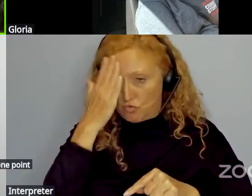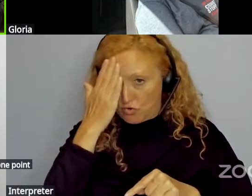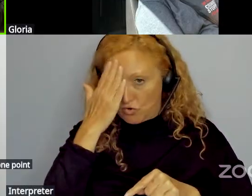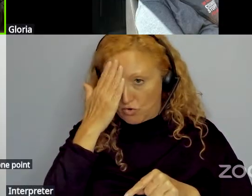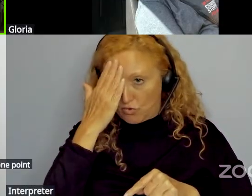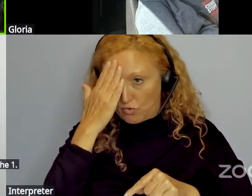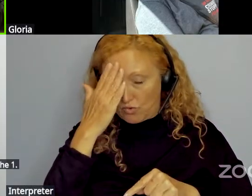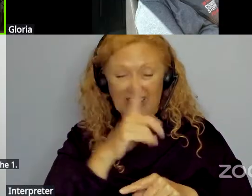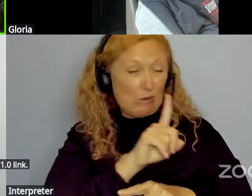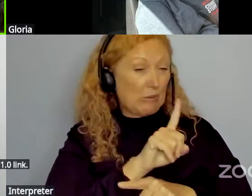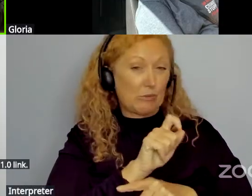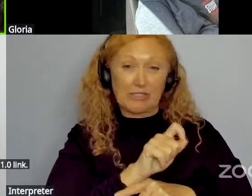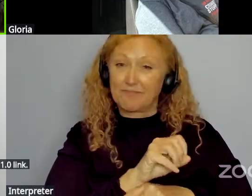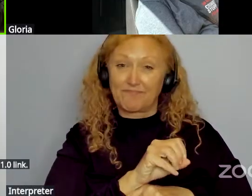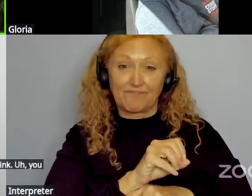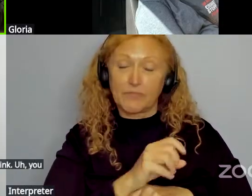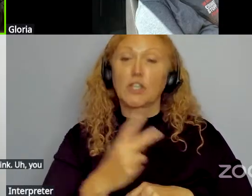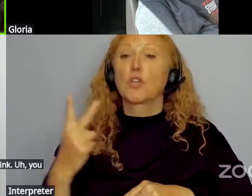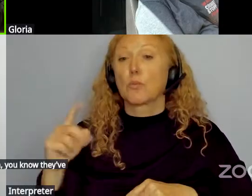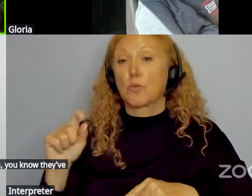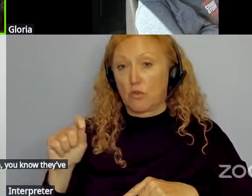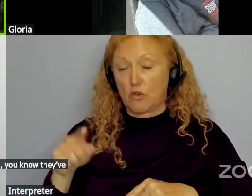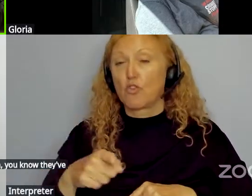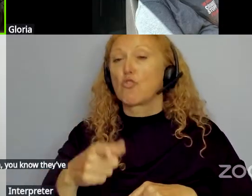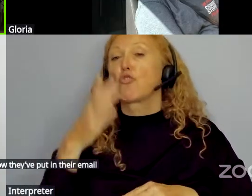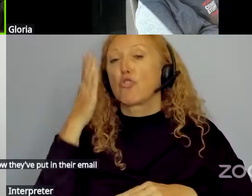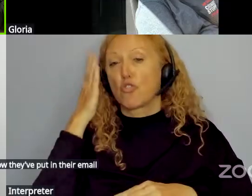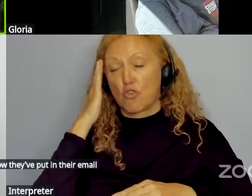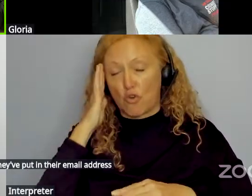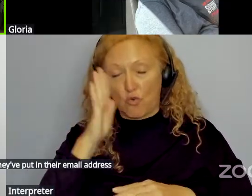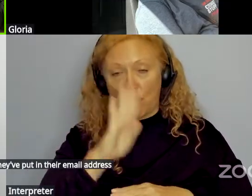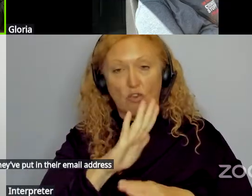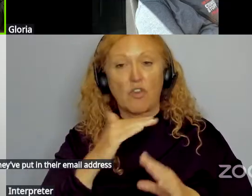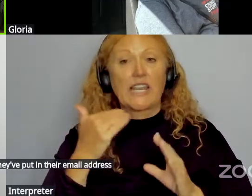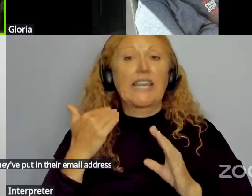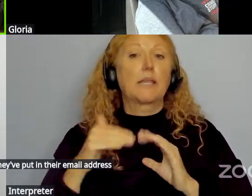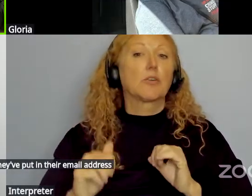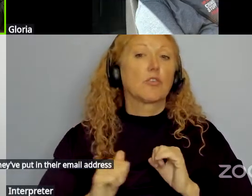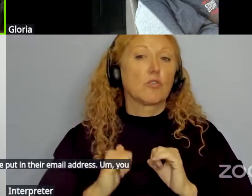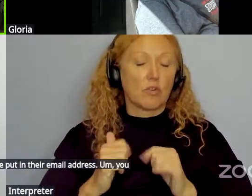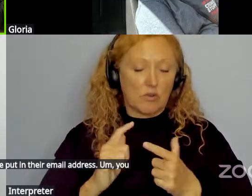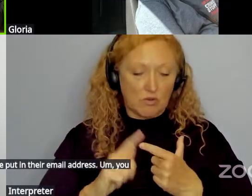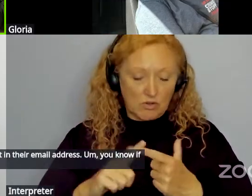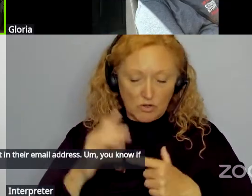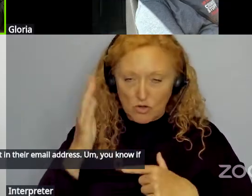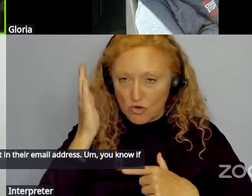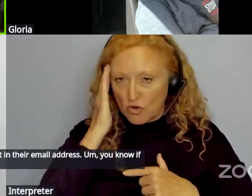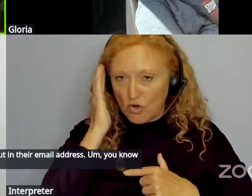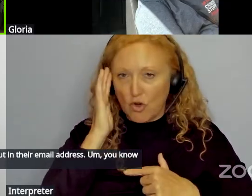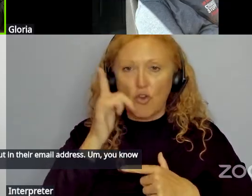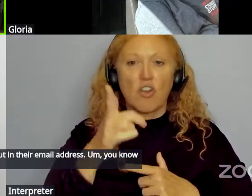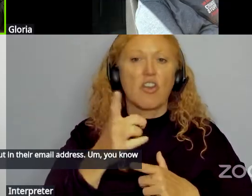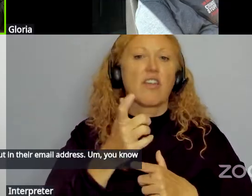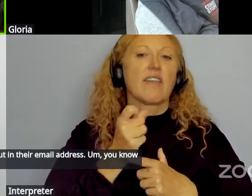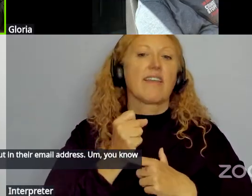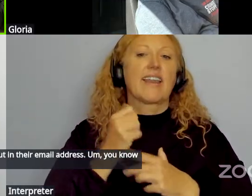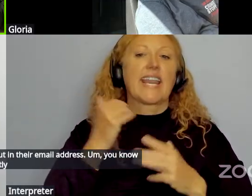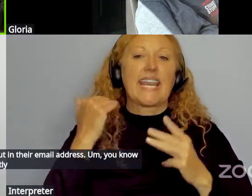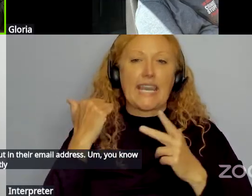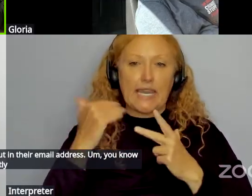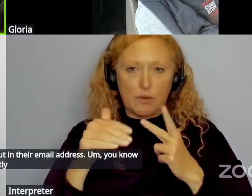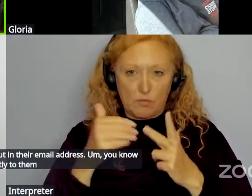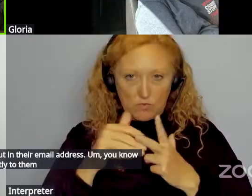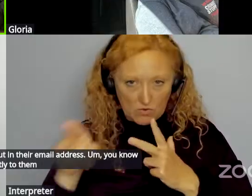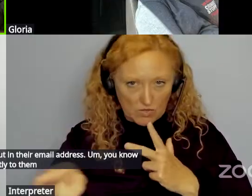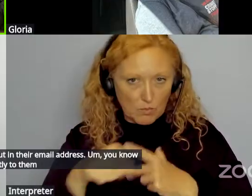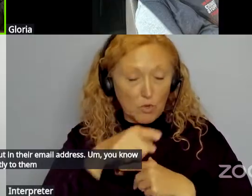1.0 link. You know if they've put in their email address. You know if they're getting the emails sent directly to them. You